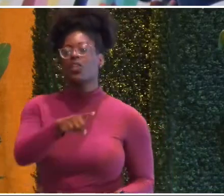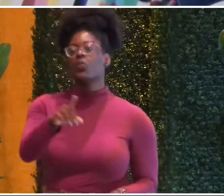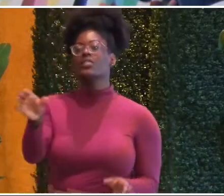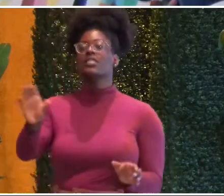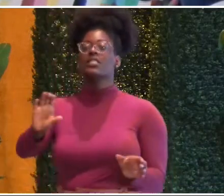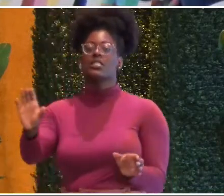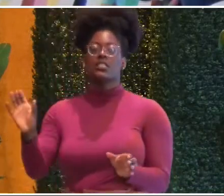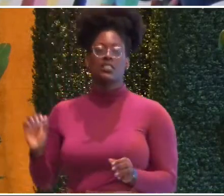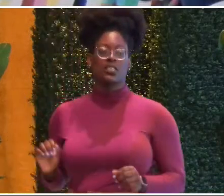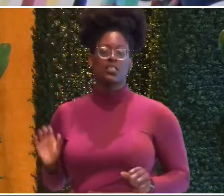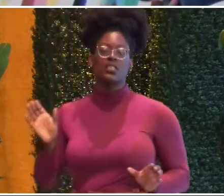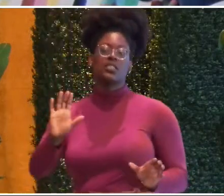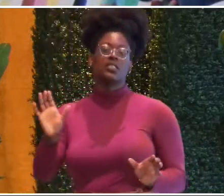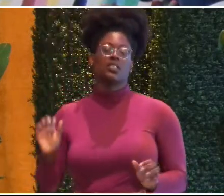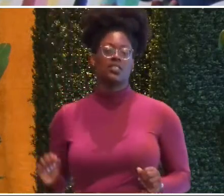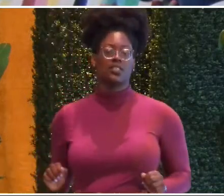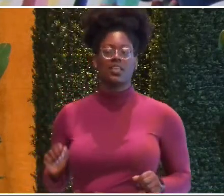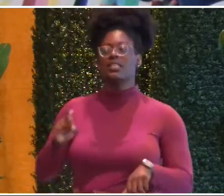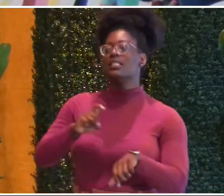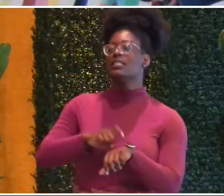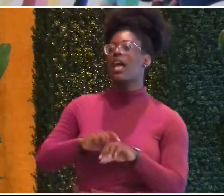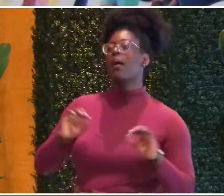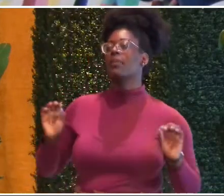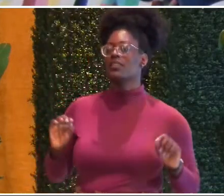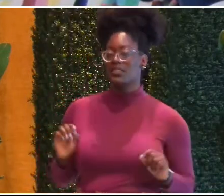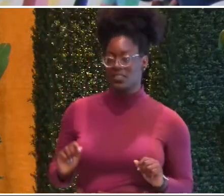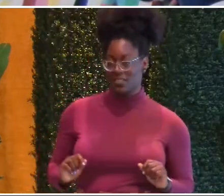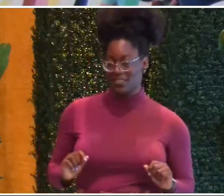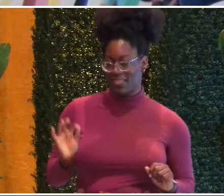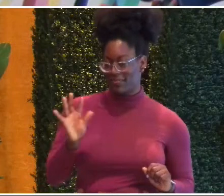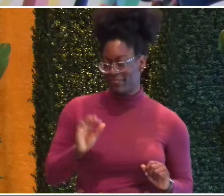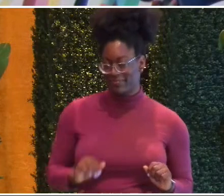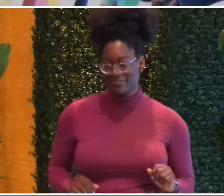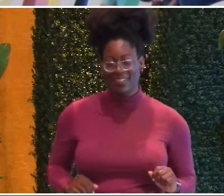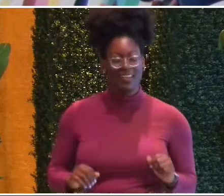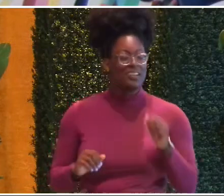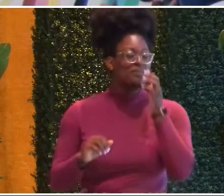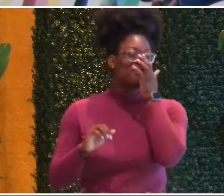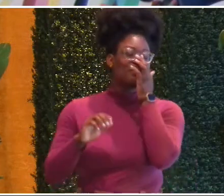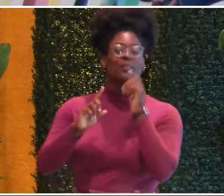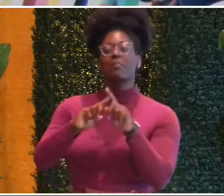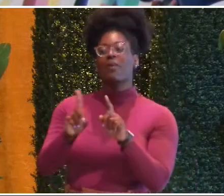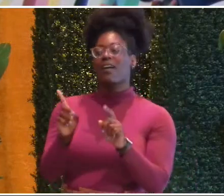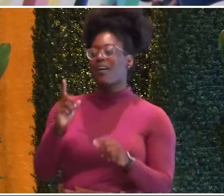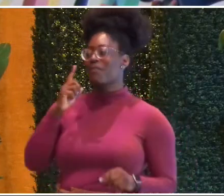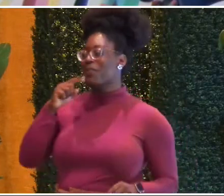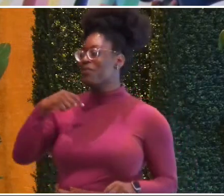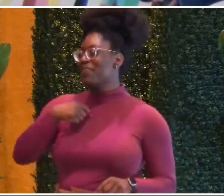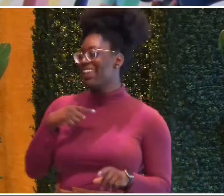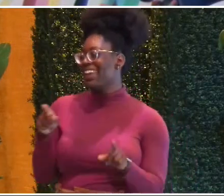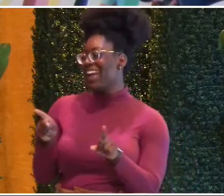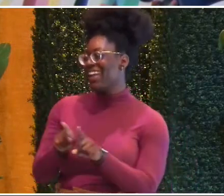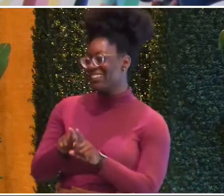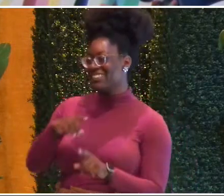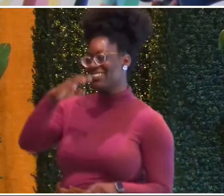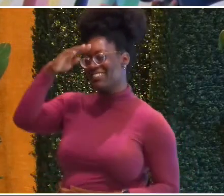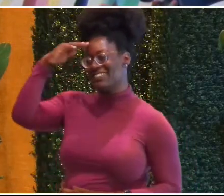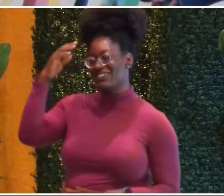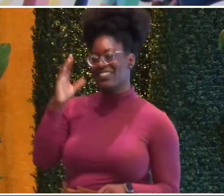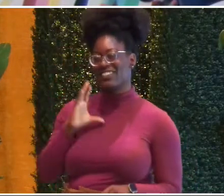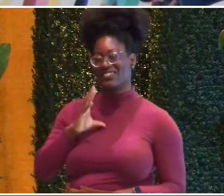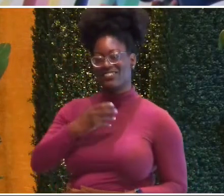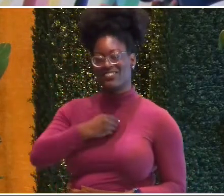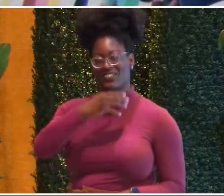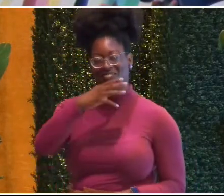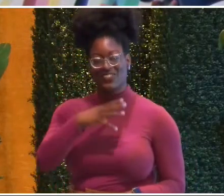timeless, I love it. But no, I just, for me as a Black trans woman who really came